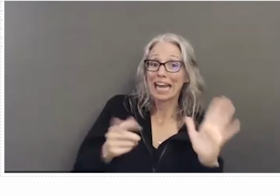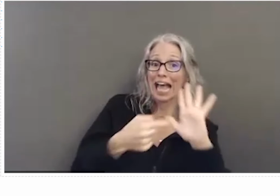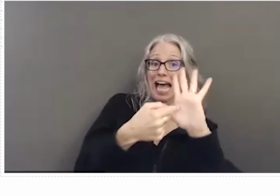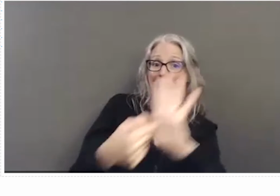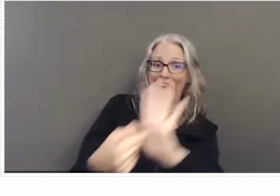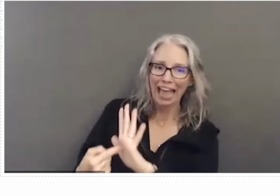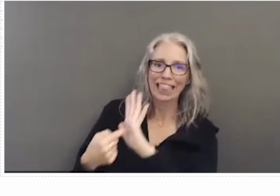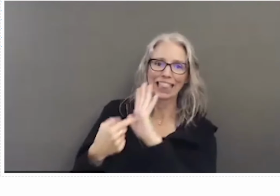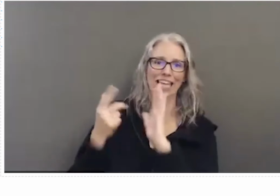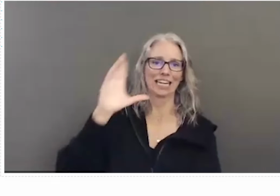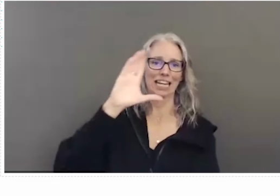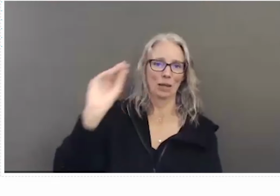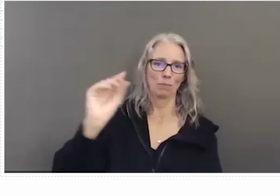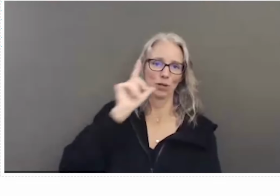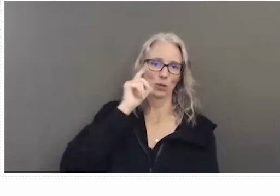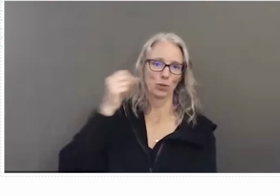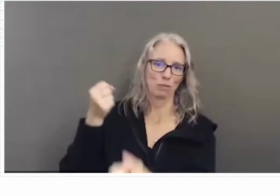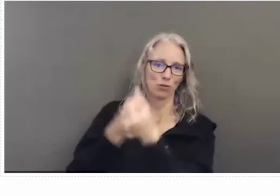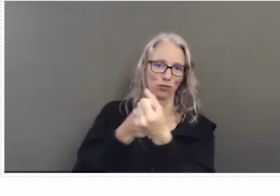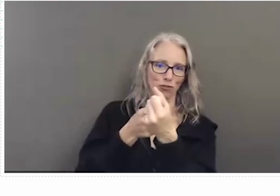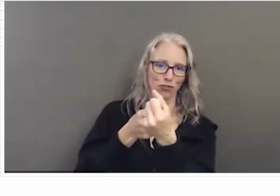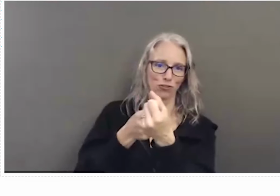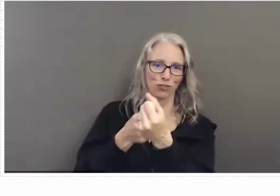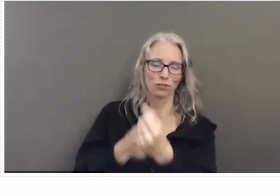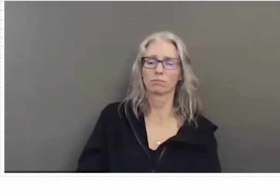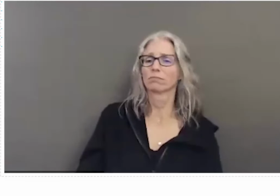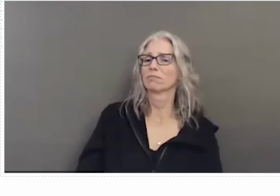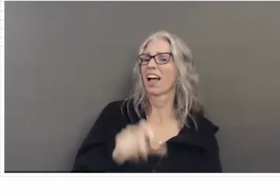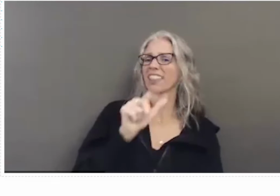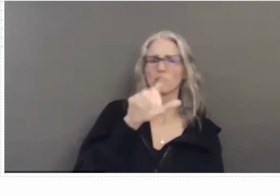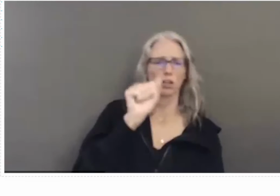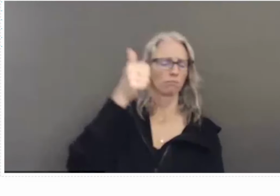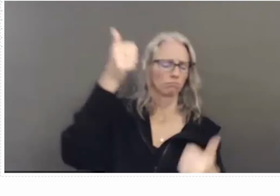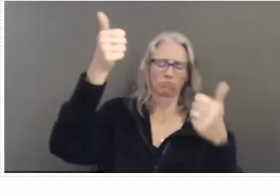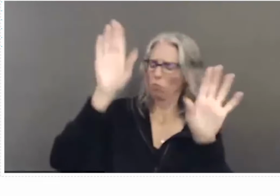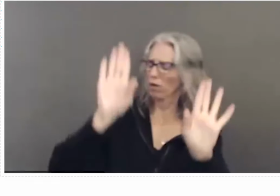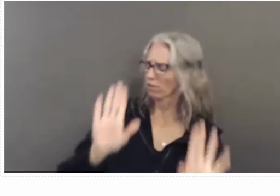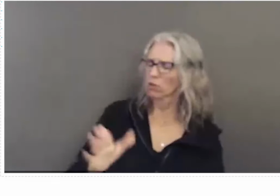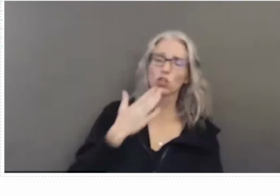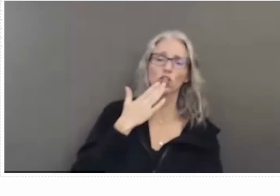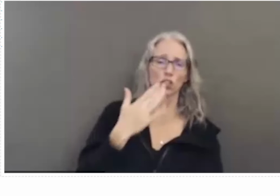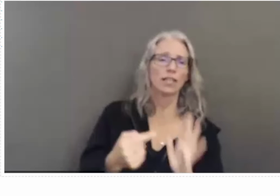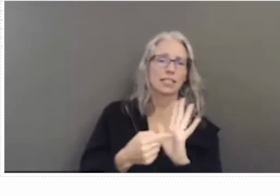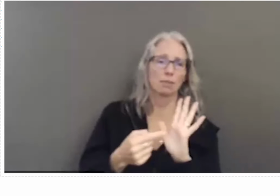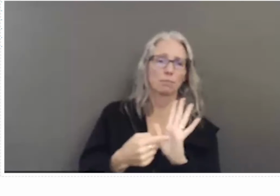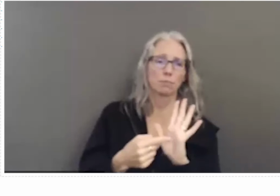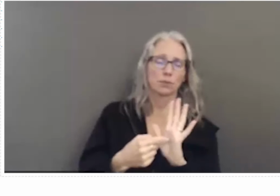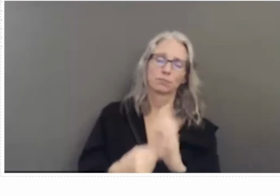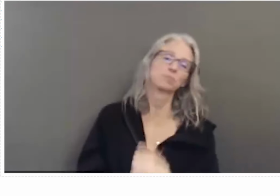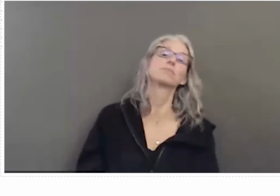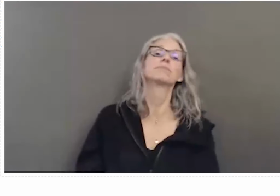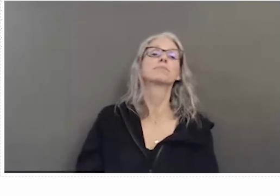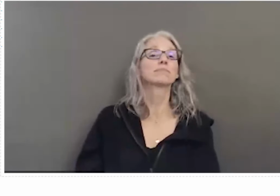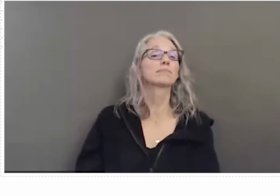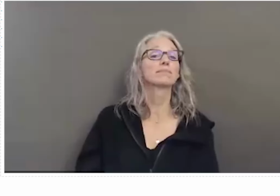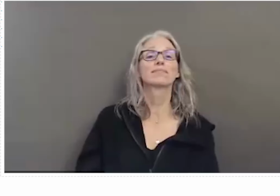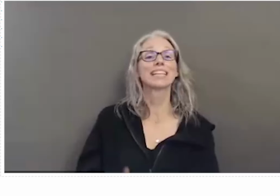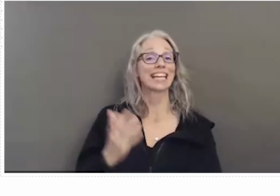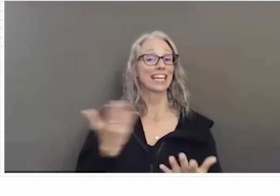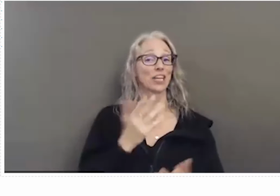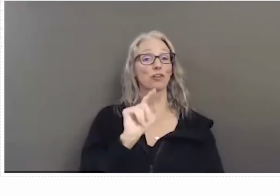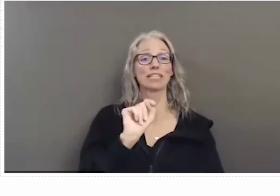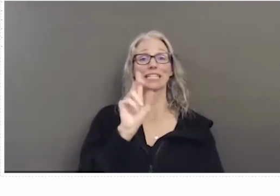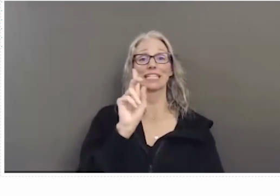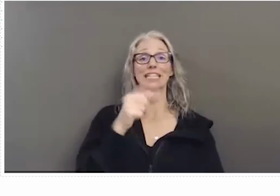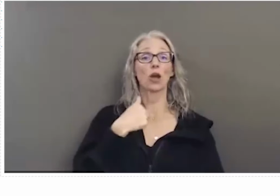so. Nope, that was great. Great example. At TD, we say a lot, every challenge is an opportunity. And now